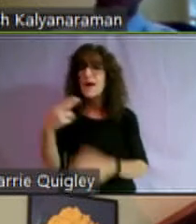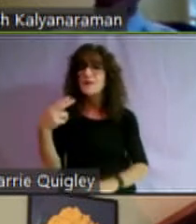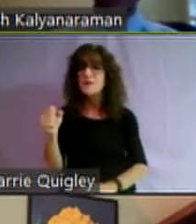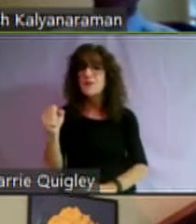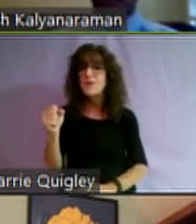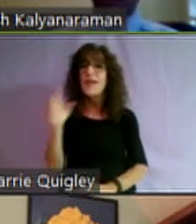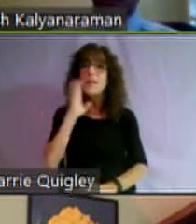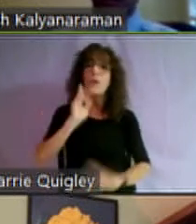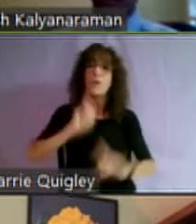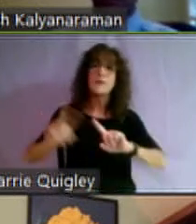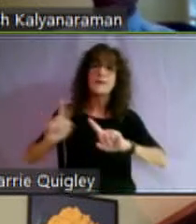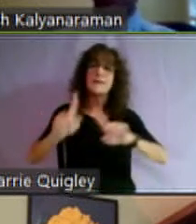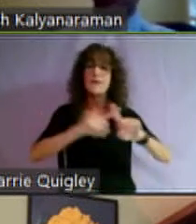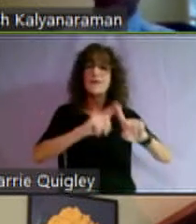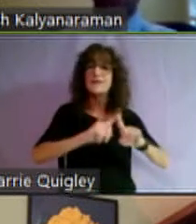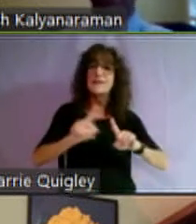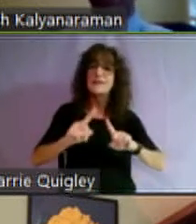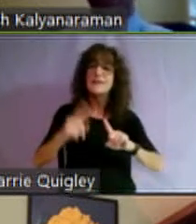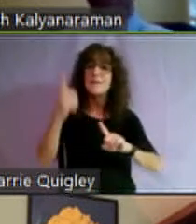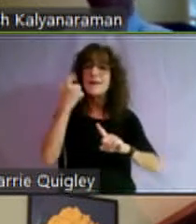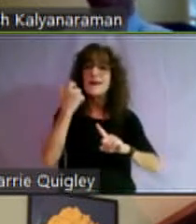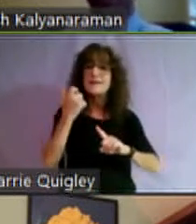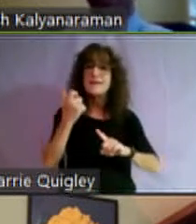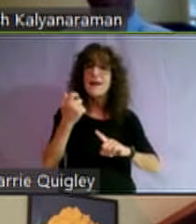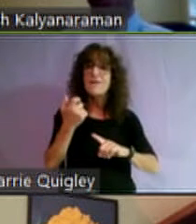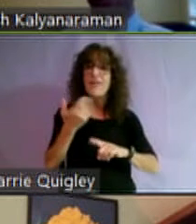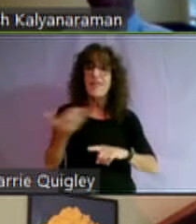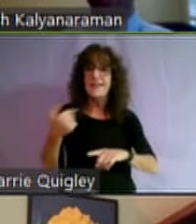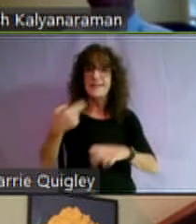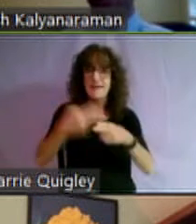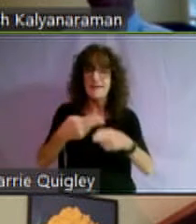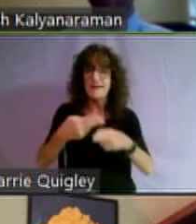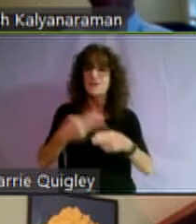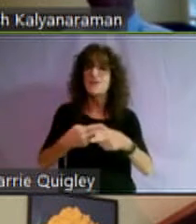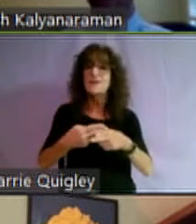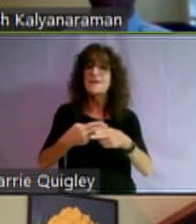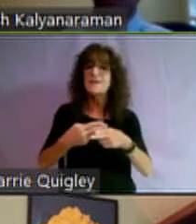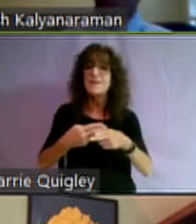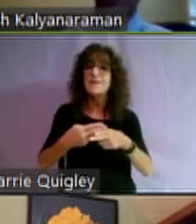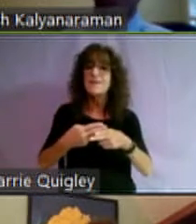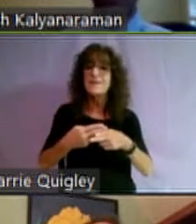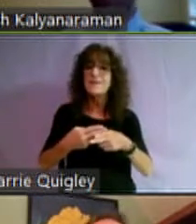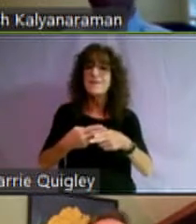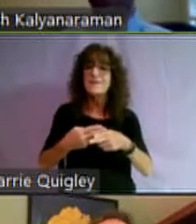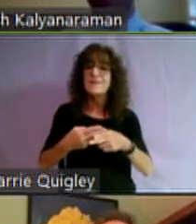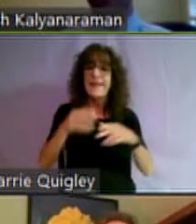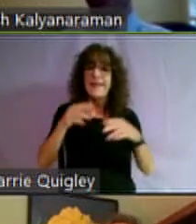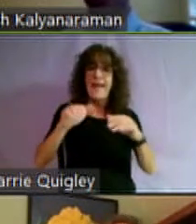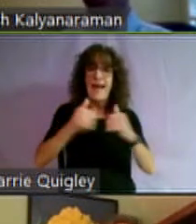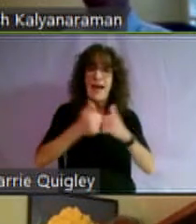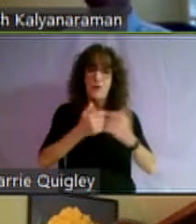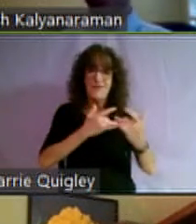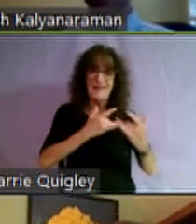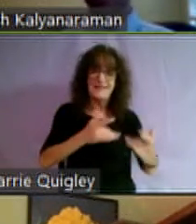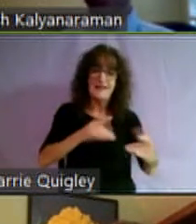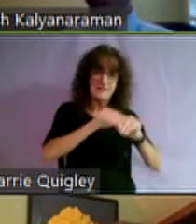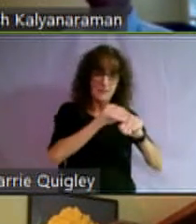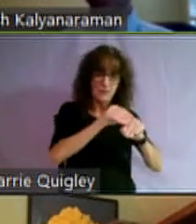are going to be differences because of the two things that I mentioned. They're how likely they are to transmit, and also their cohort